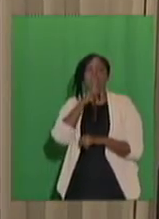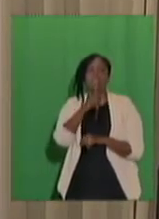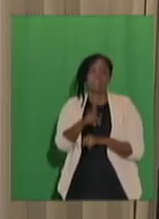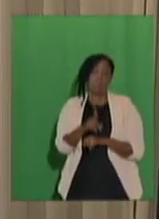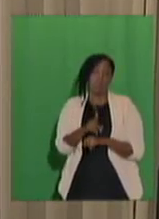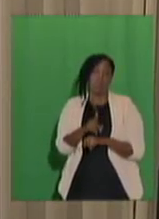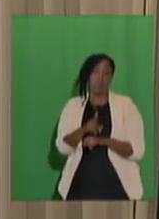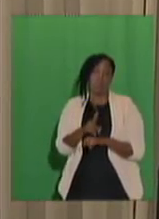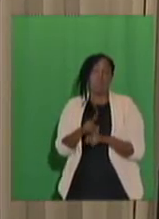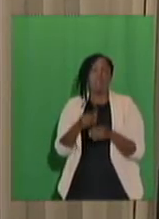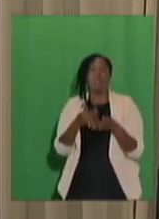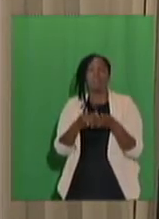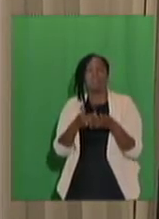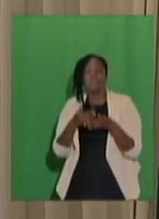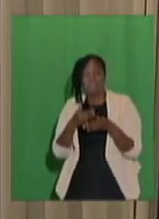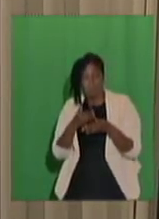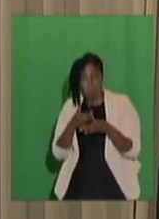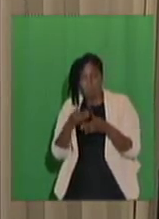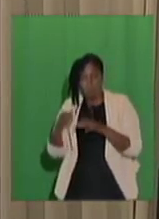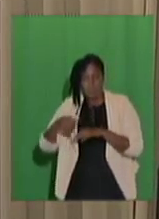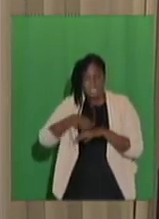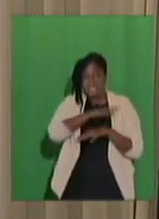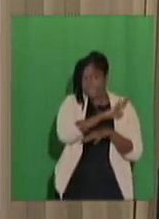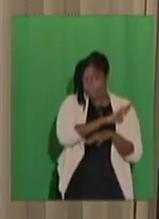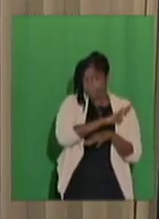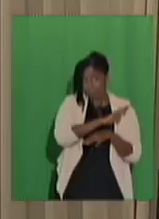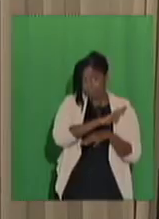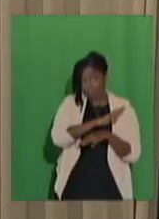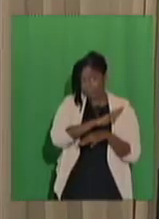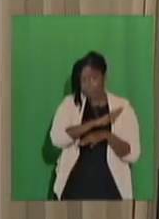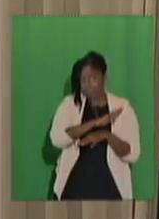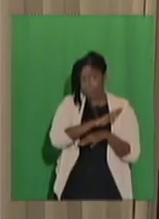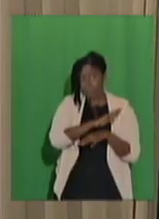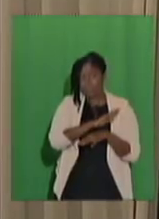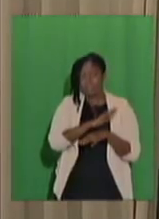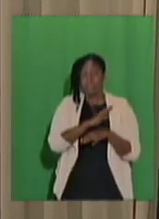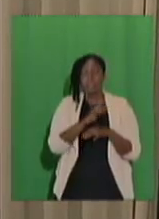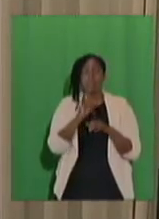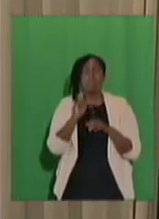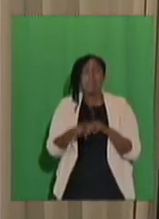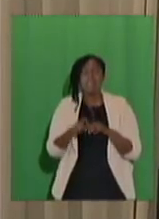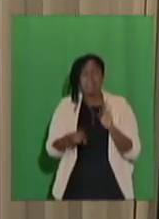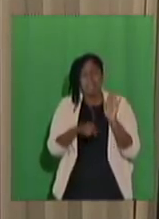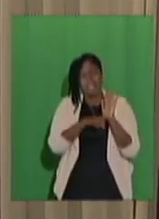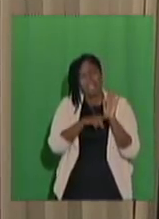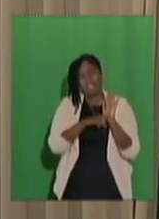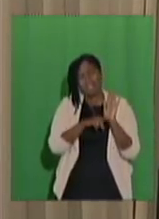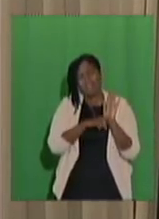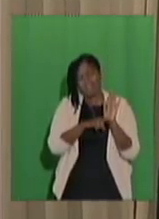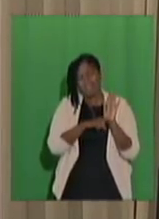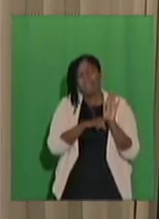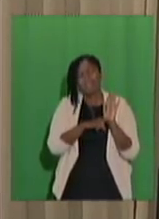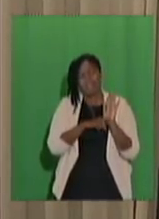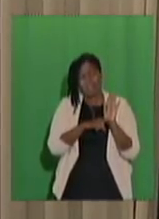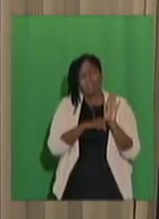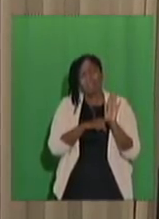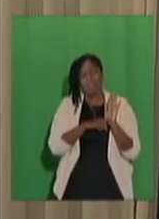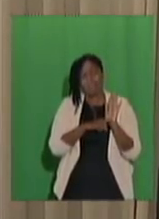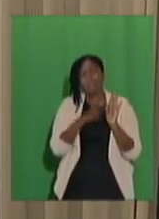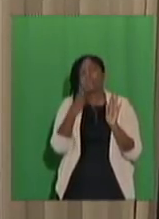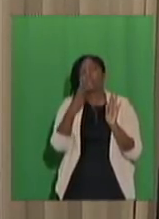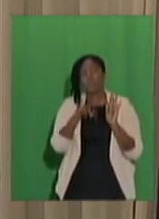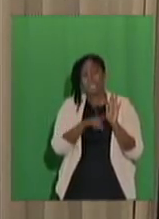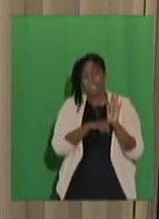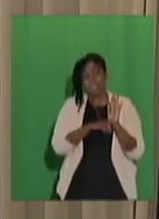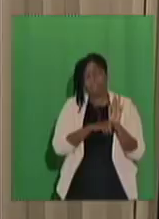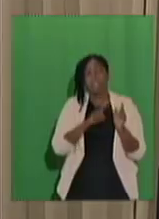someone early on with a positive result still, there's a risk of spread to the population. So we have to make sure that we get the two negatives